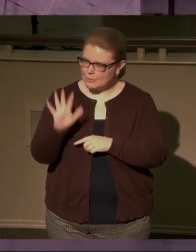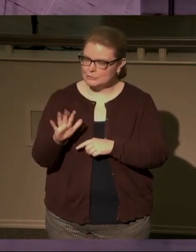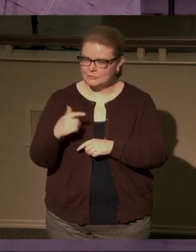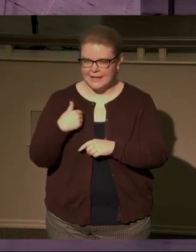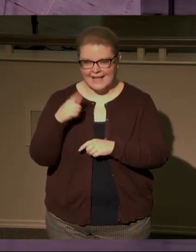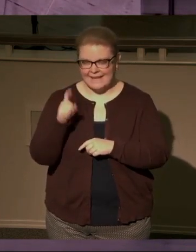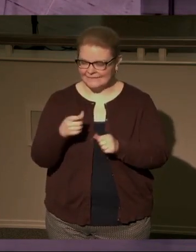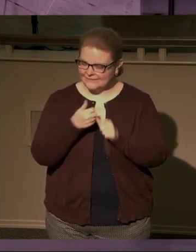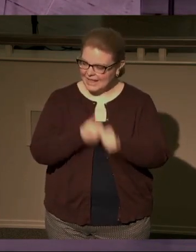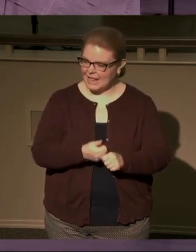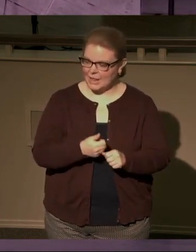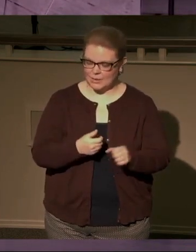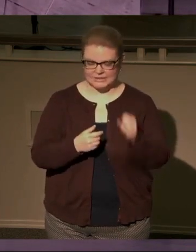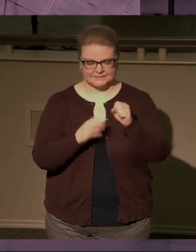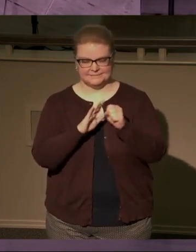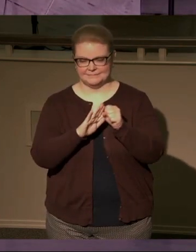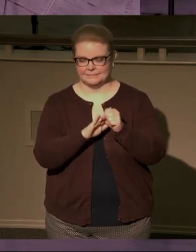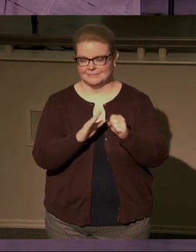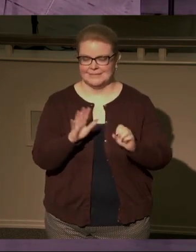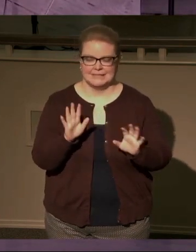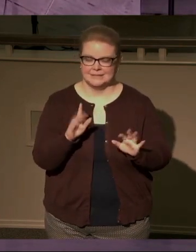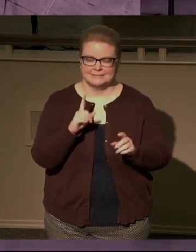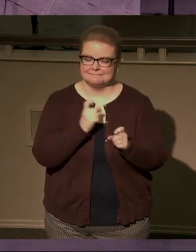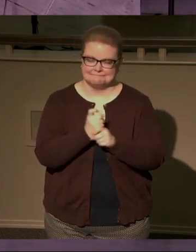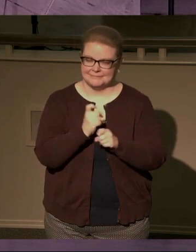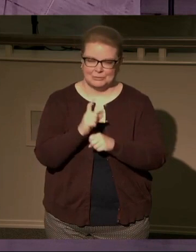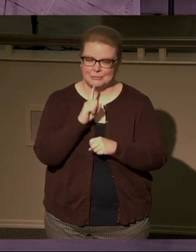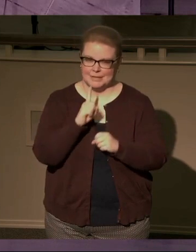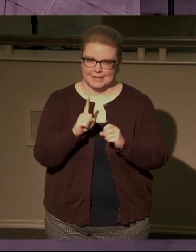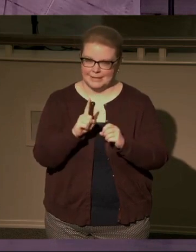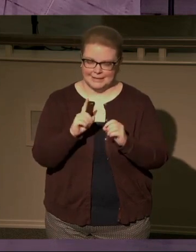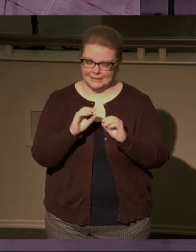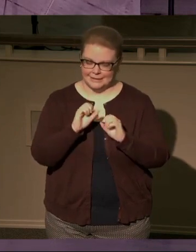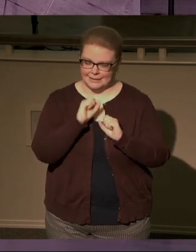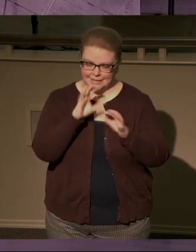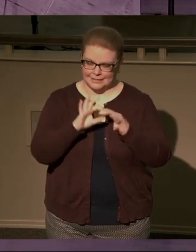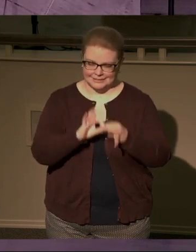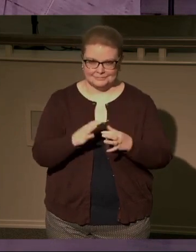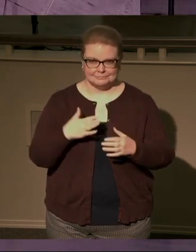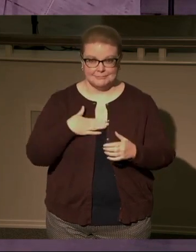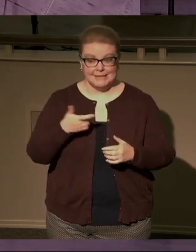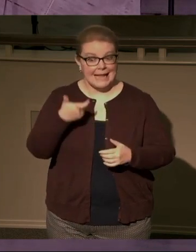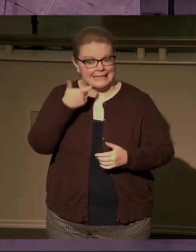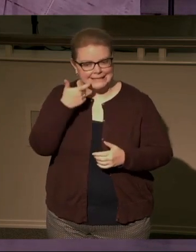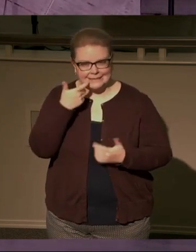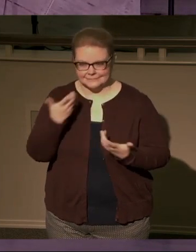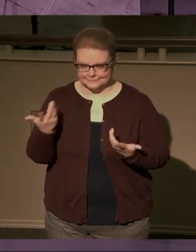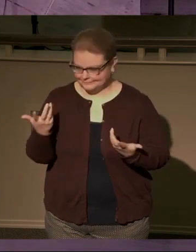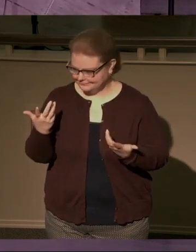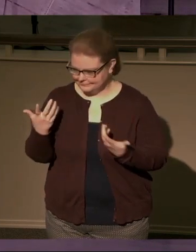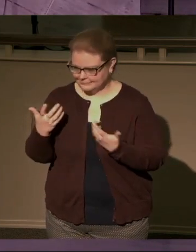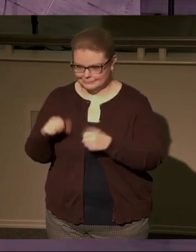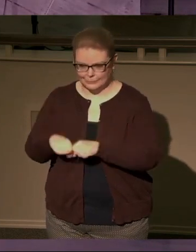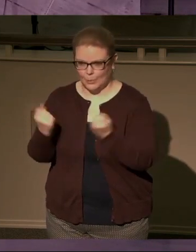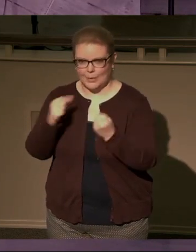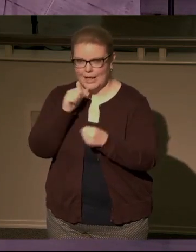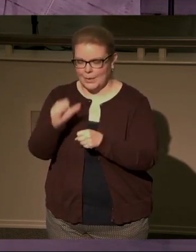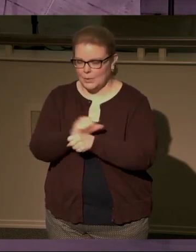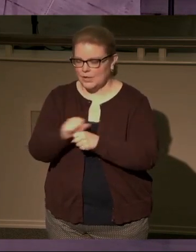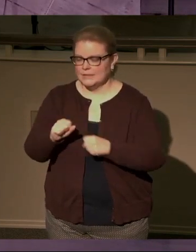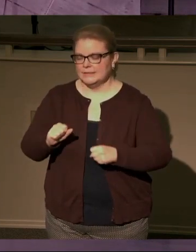times. Actually, that has nothing to do with it. My headset is broken, so that's the only